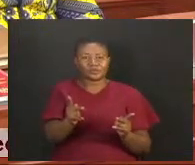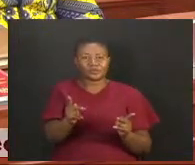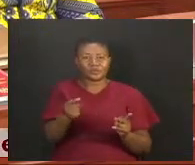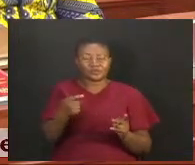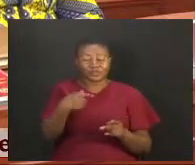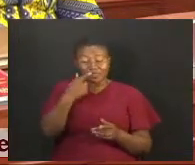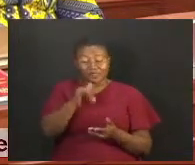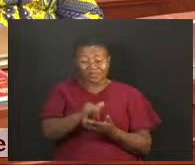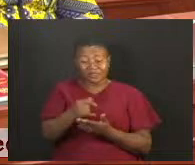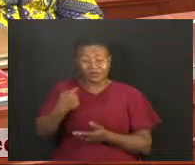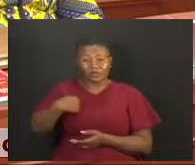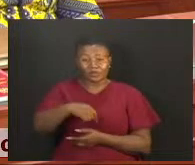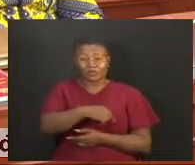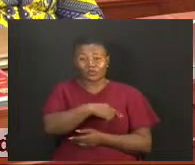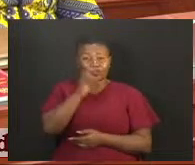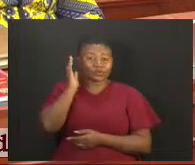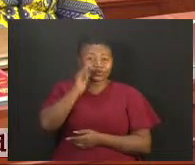to engineer the comment today.